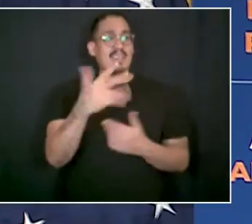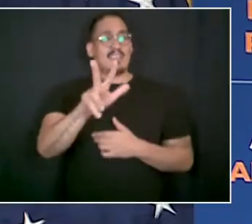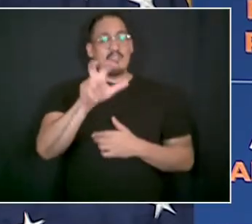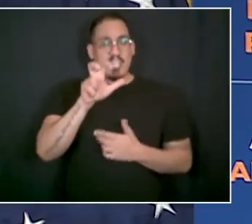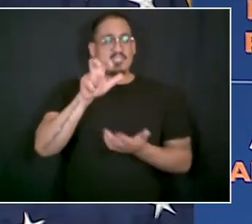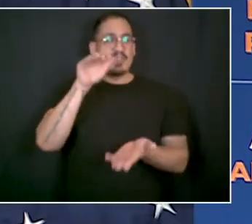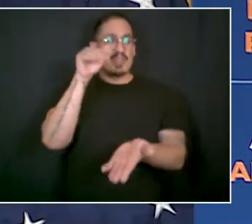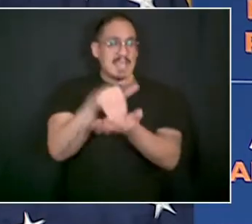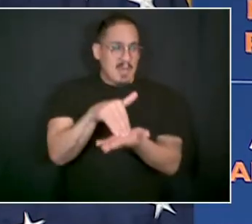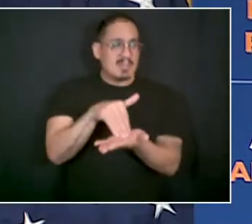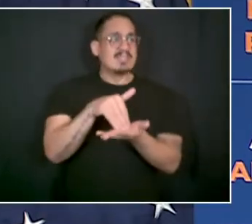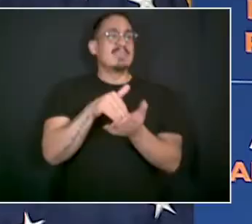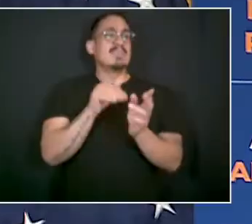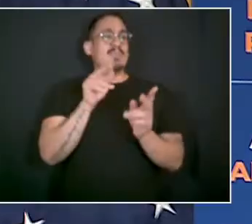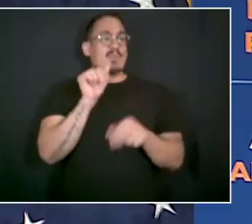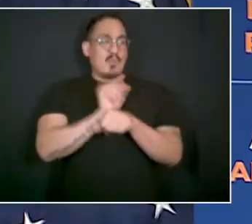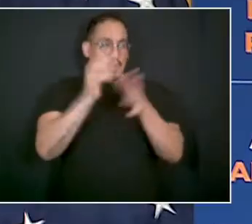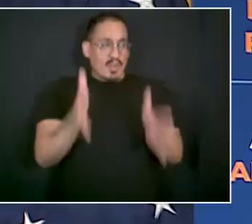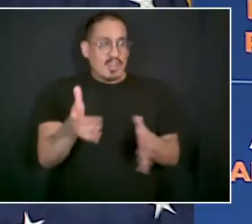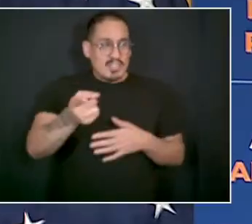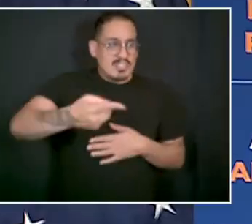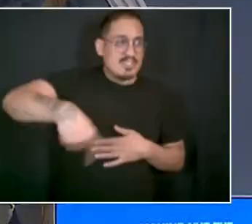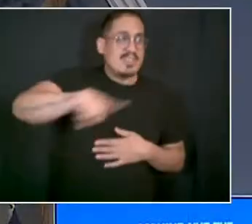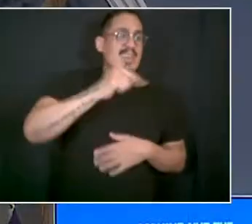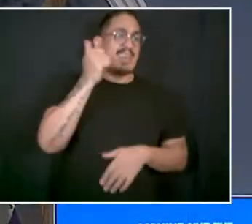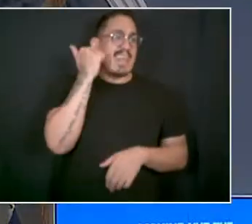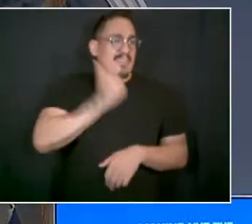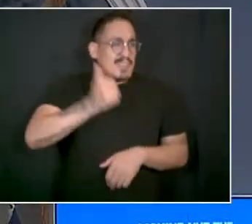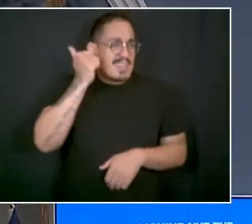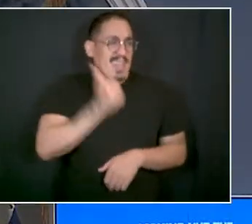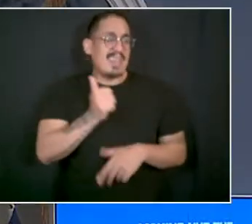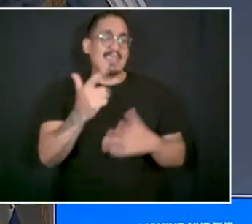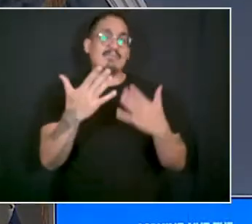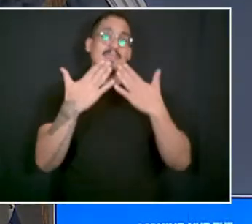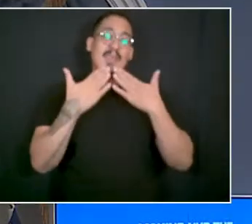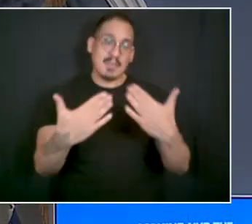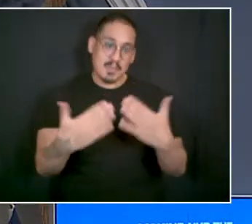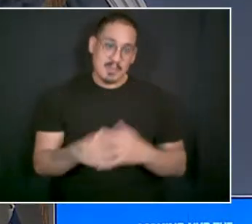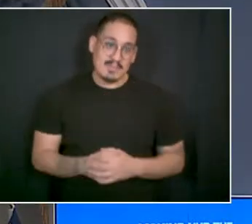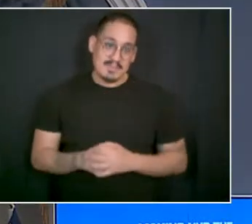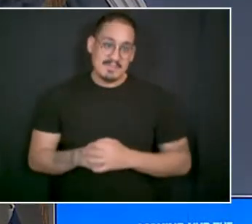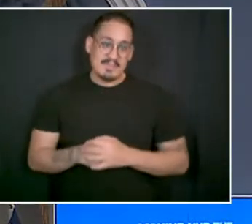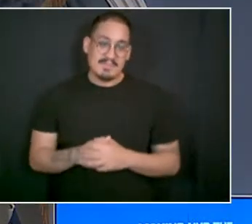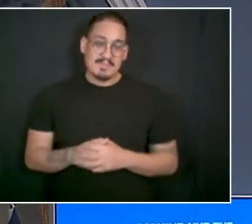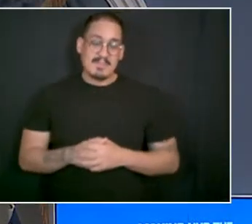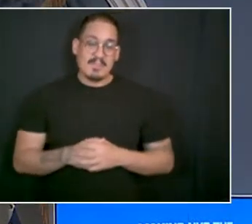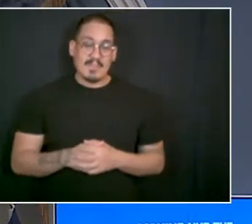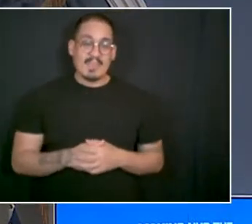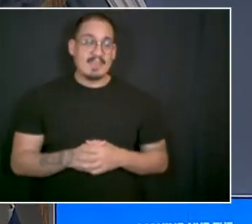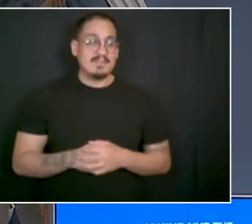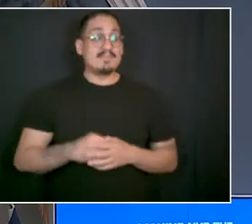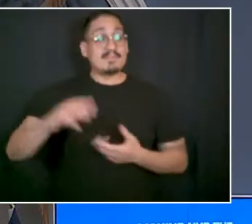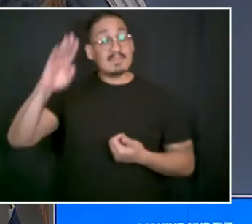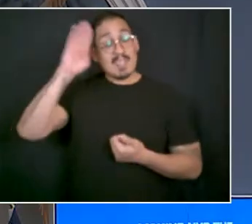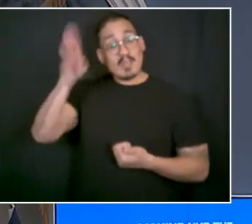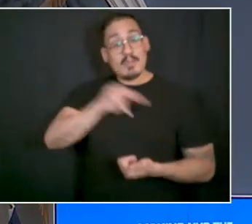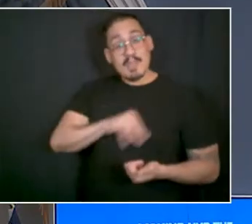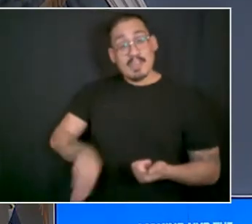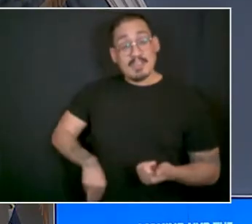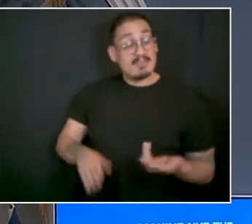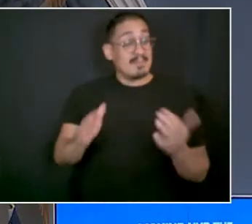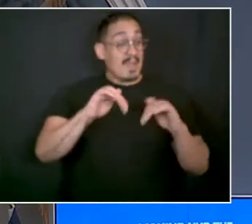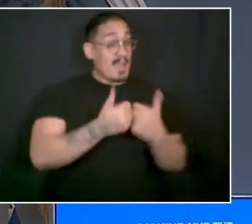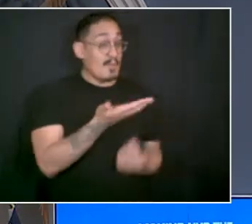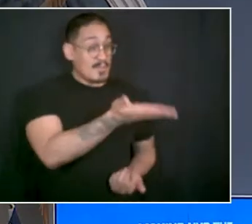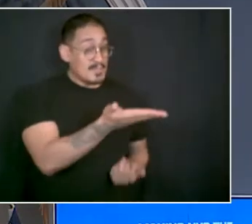mayor. Don't go after these hardworking civil servants. Hi, Mr. Mayor. How are you? I'm good, thank you. Good to see you. Good to see you.